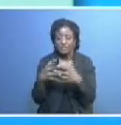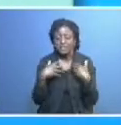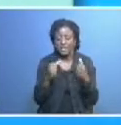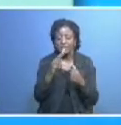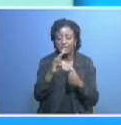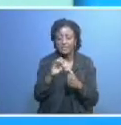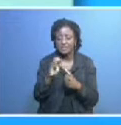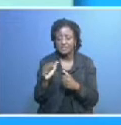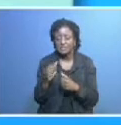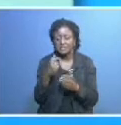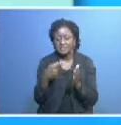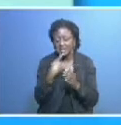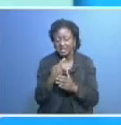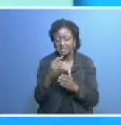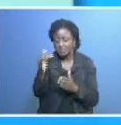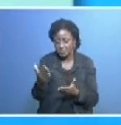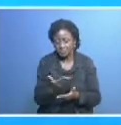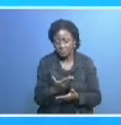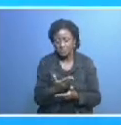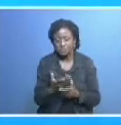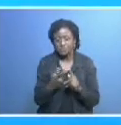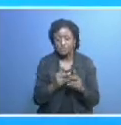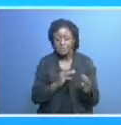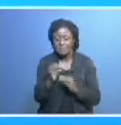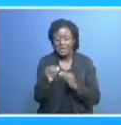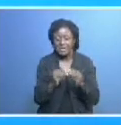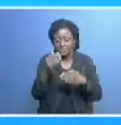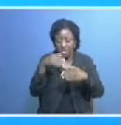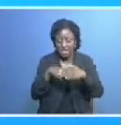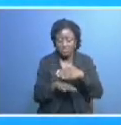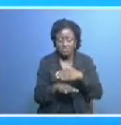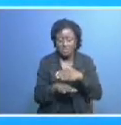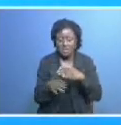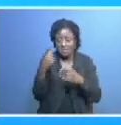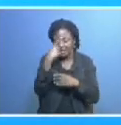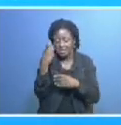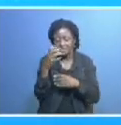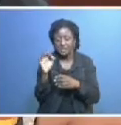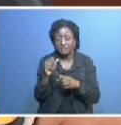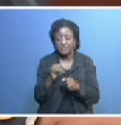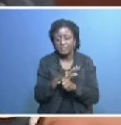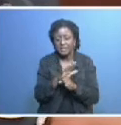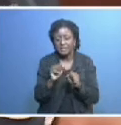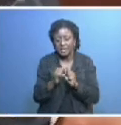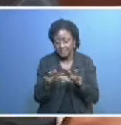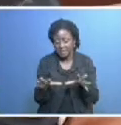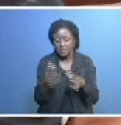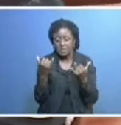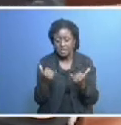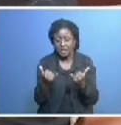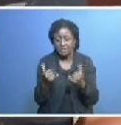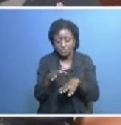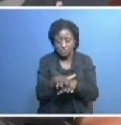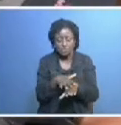introduced to manage entry into the country due to the pandemic. We are now in a very significant lull as it relates to